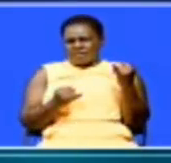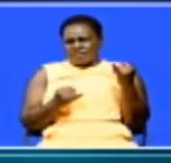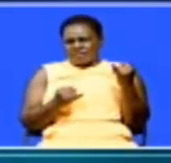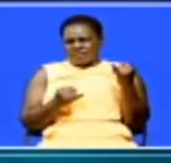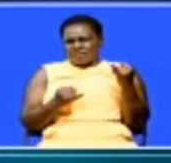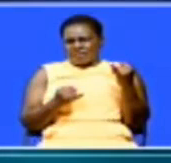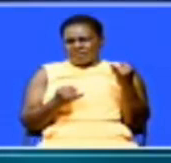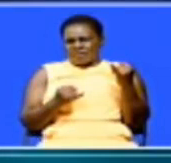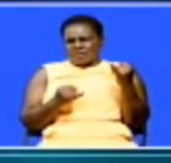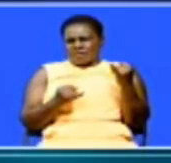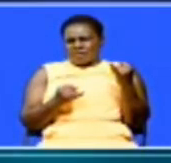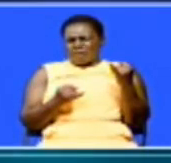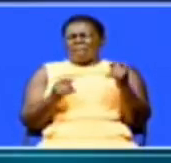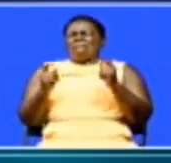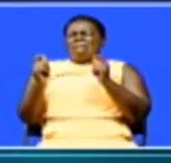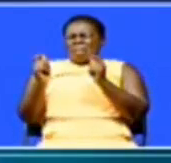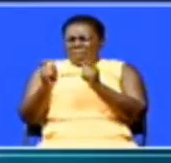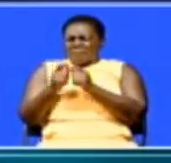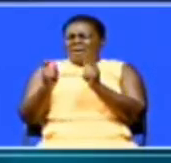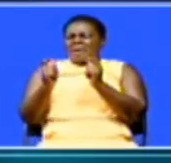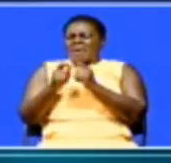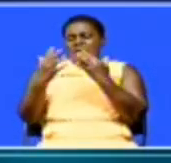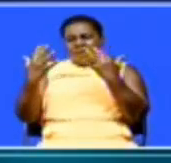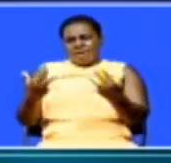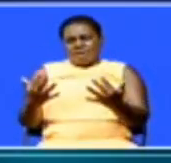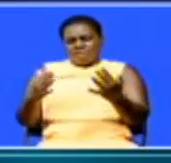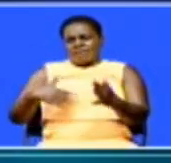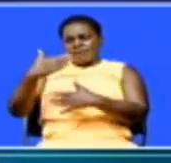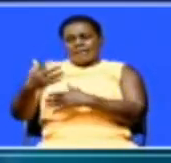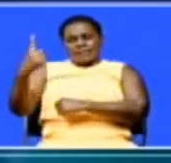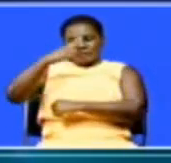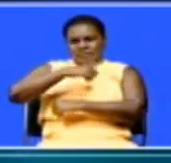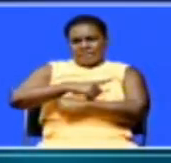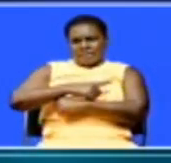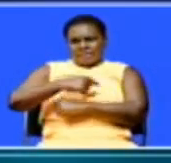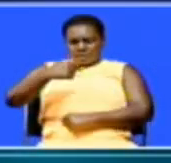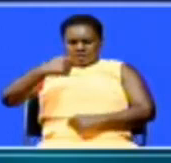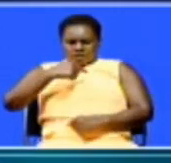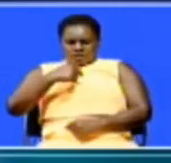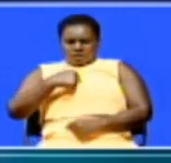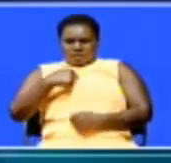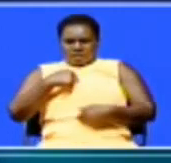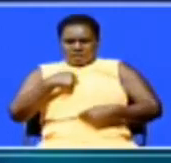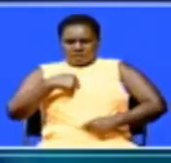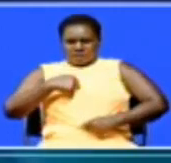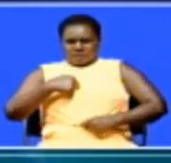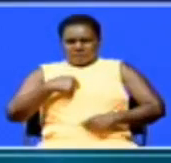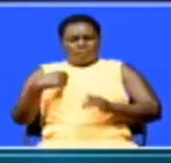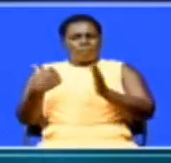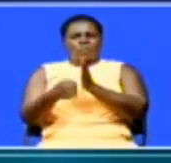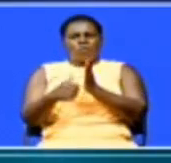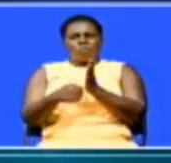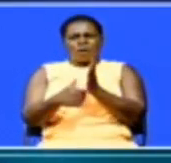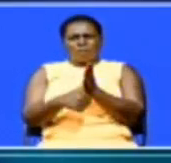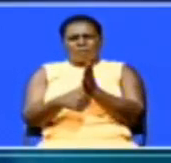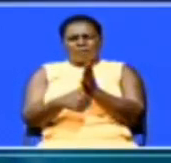finally, it's painful. The following day, so my chest started misbehaving again.